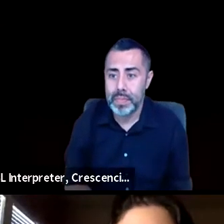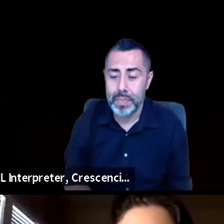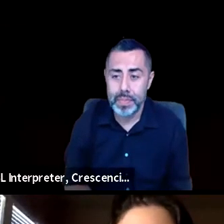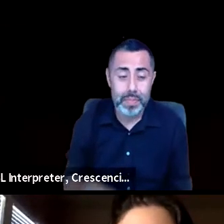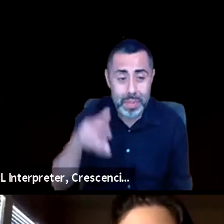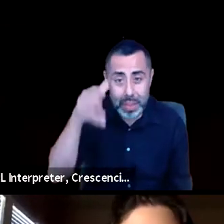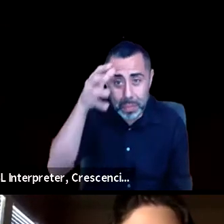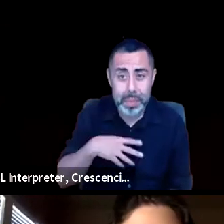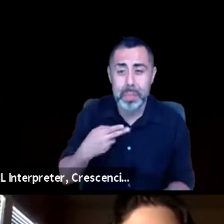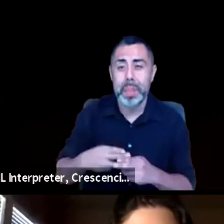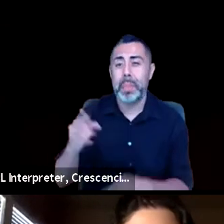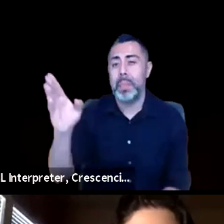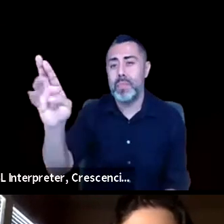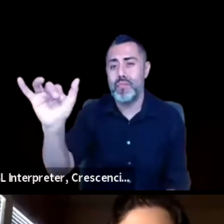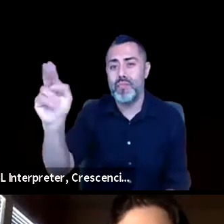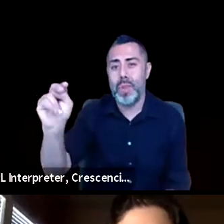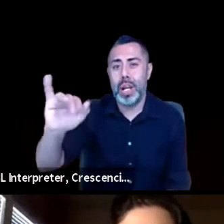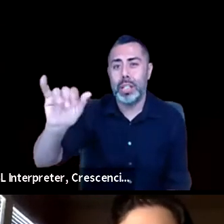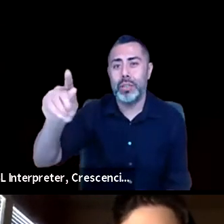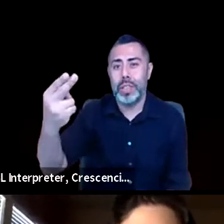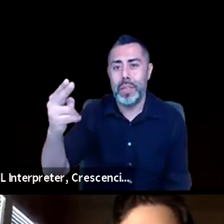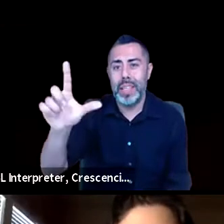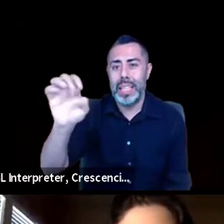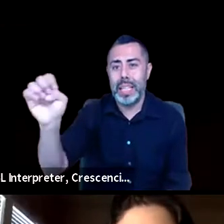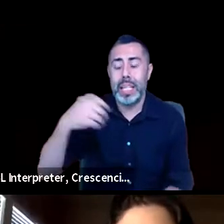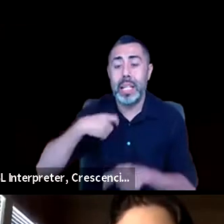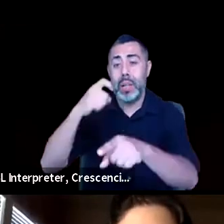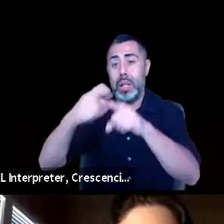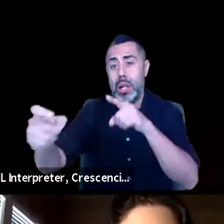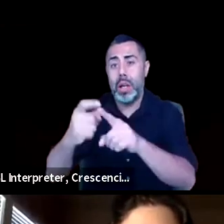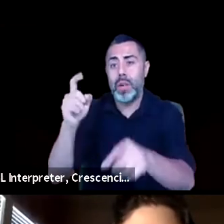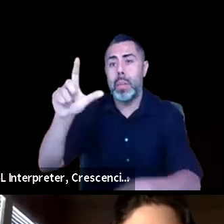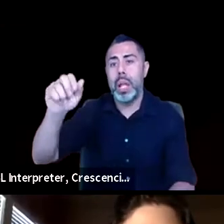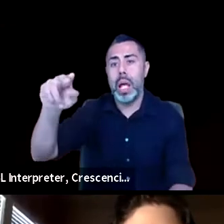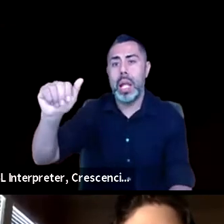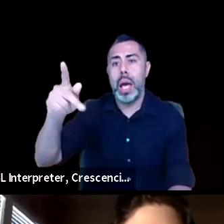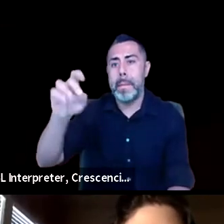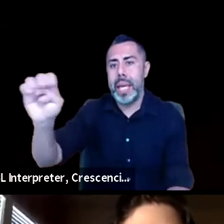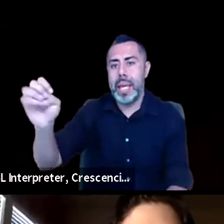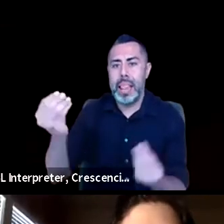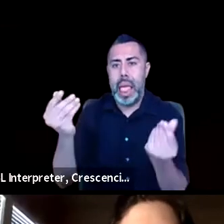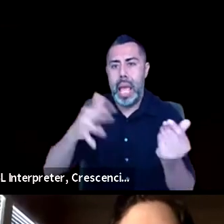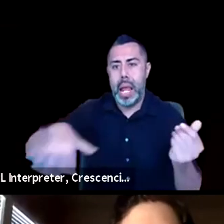I'm Bryan Joseph Lee, calling in from Lenape land on the island of Manhattan.